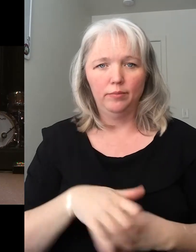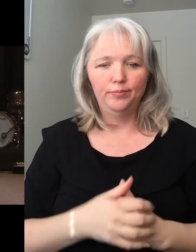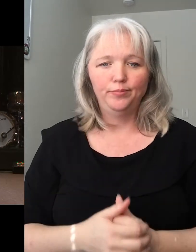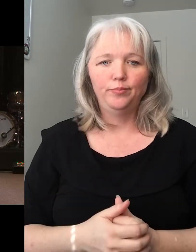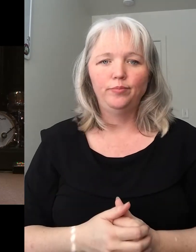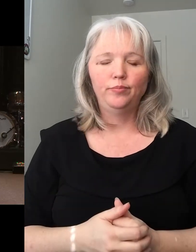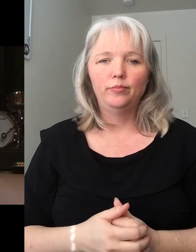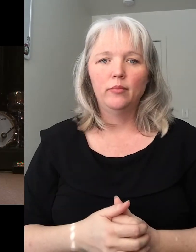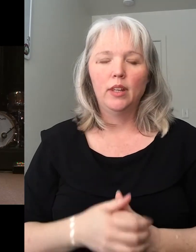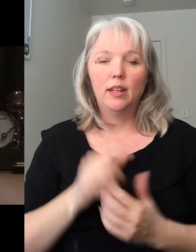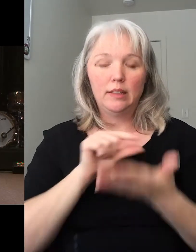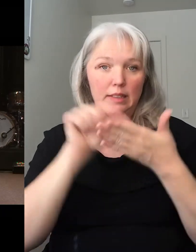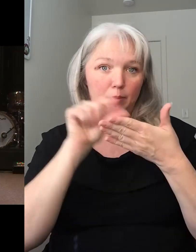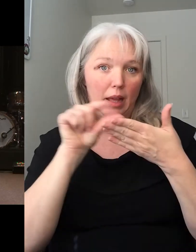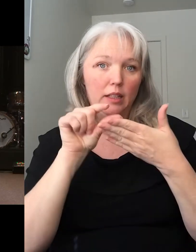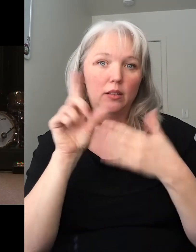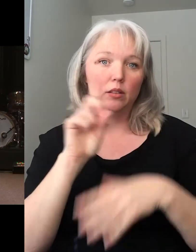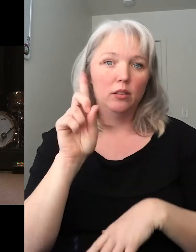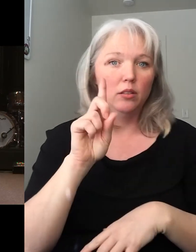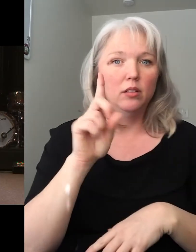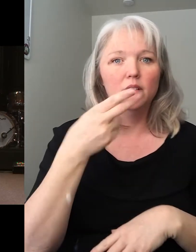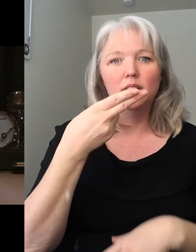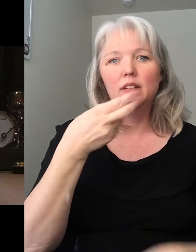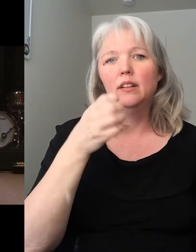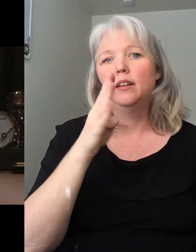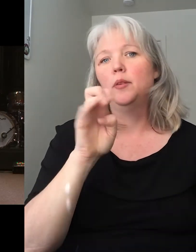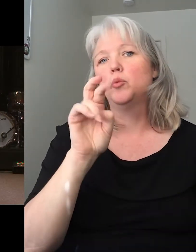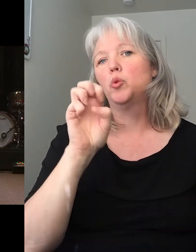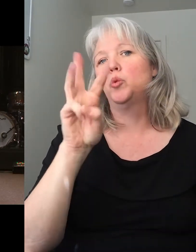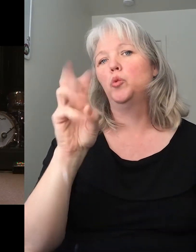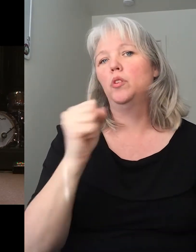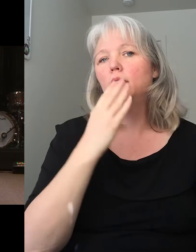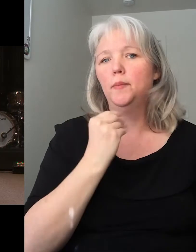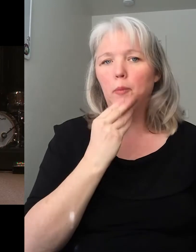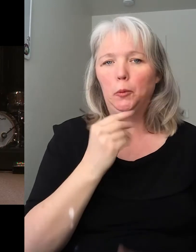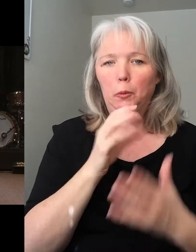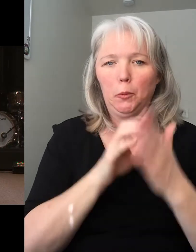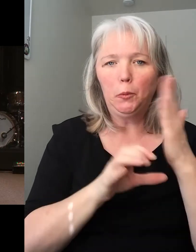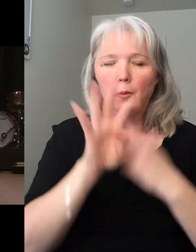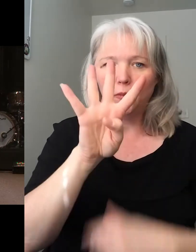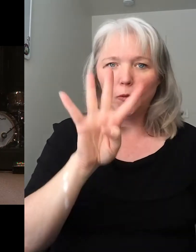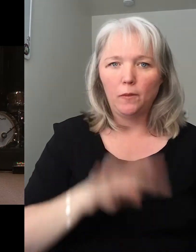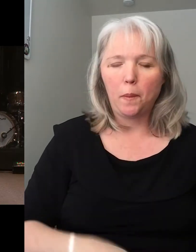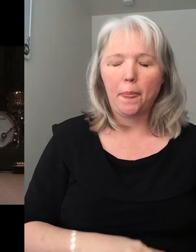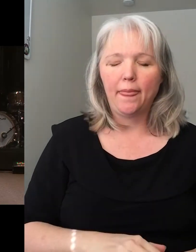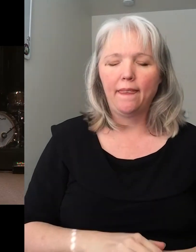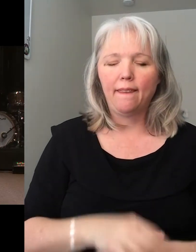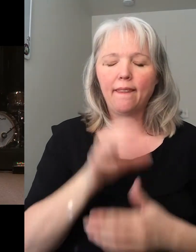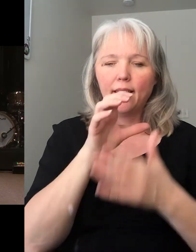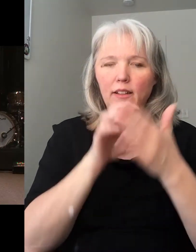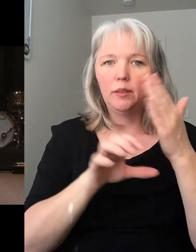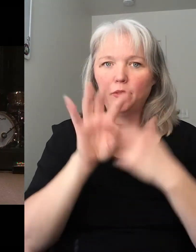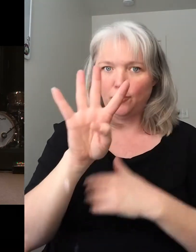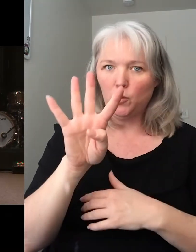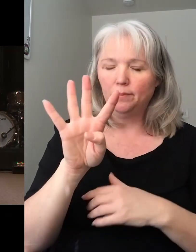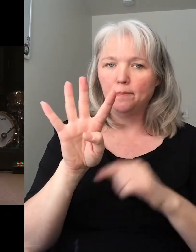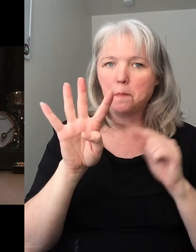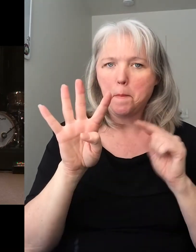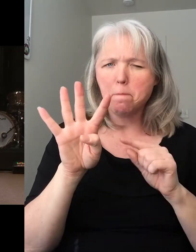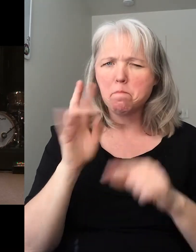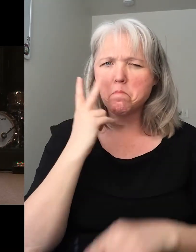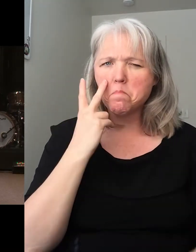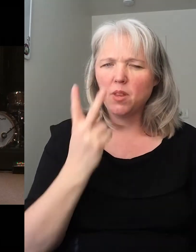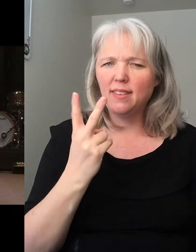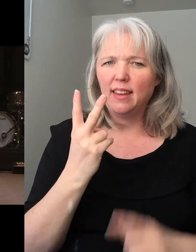this. This passage is over in Hebrews chapter 4. For over in Hebrews chapter